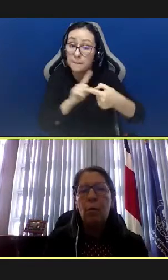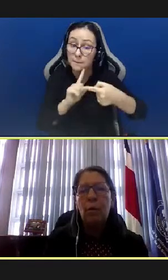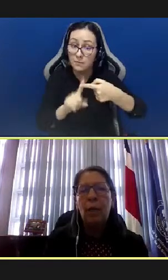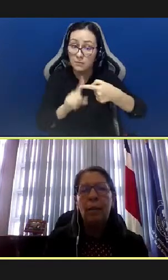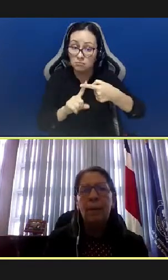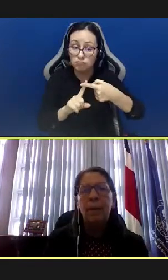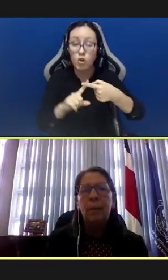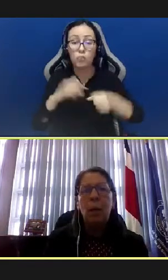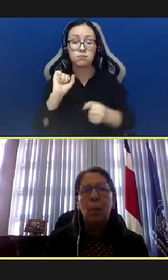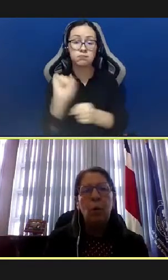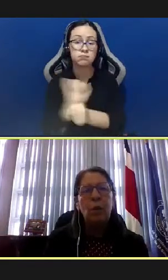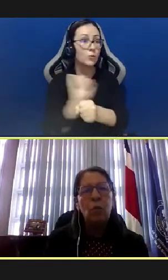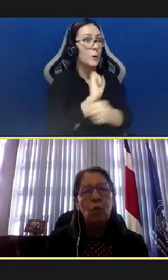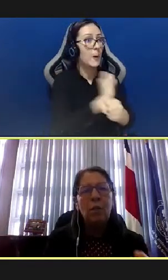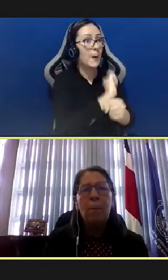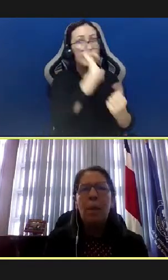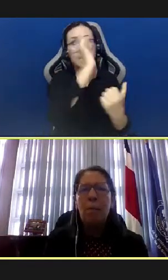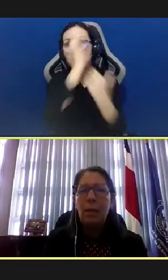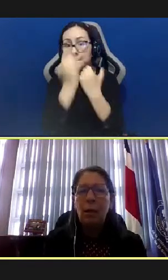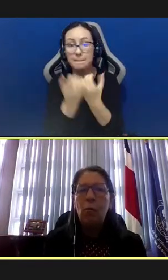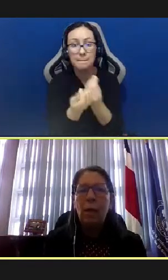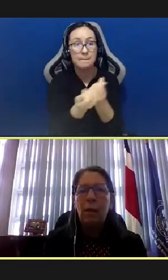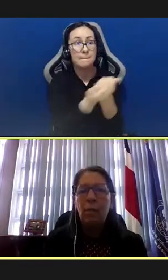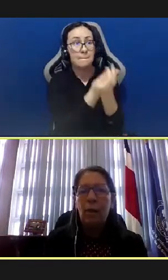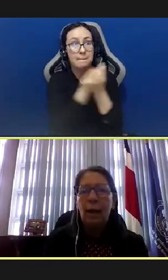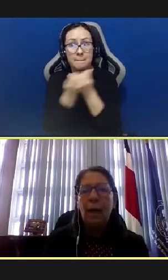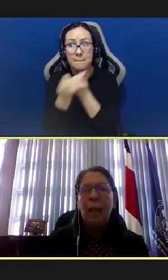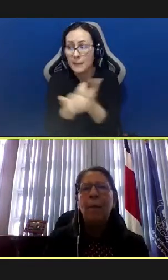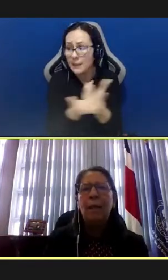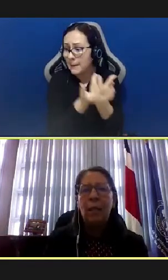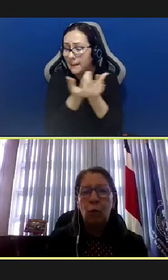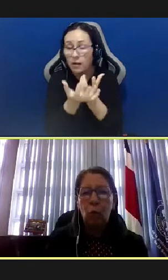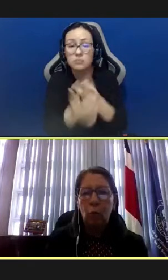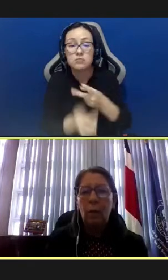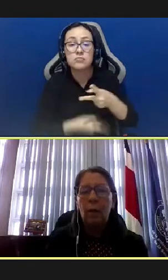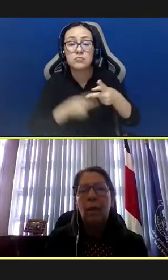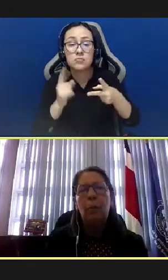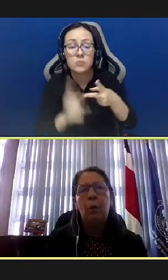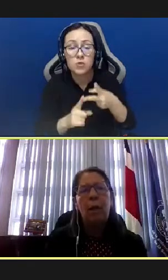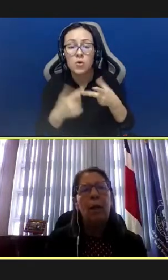So it's important that this